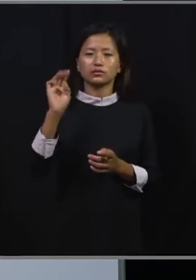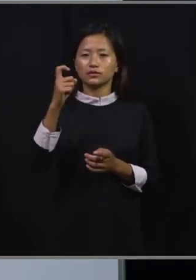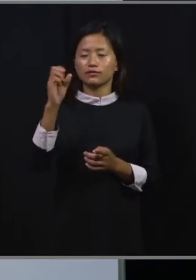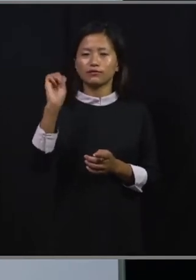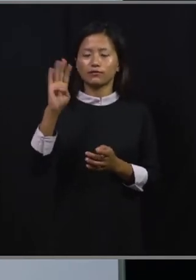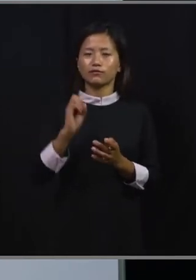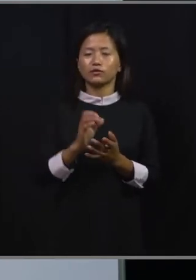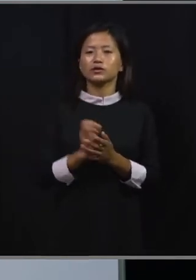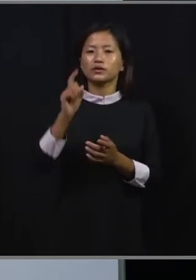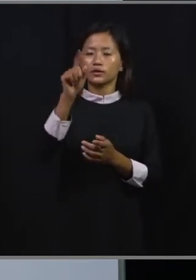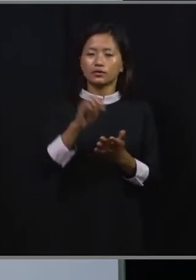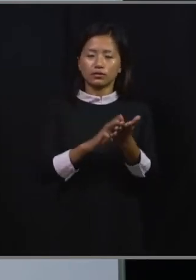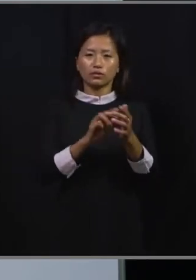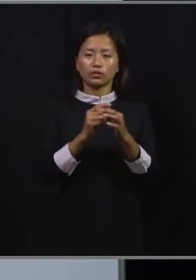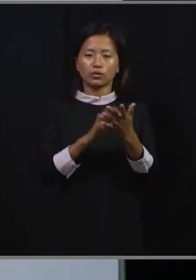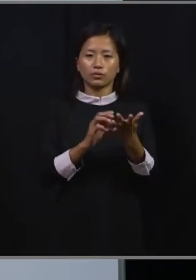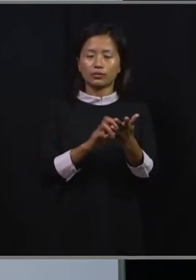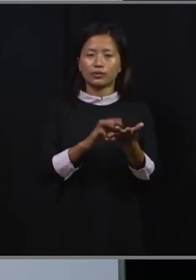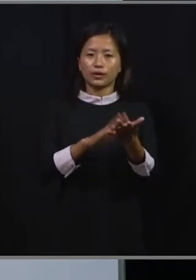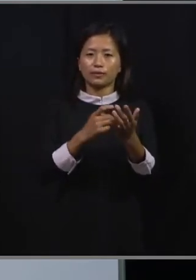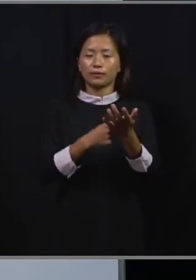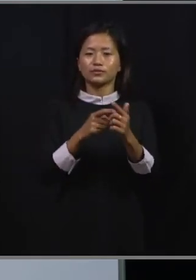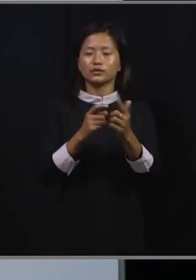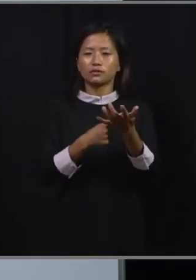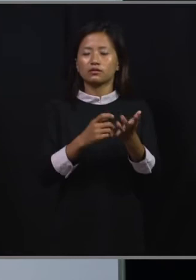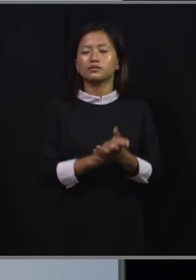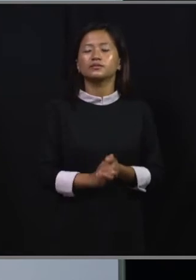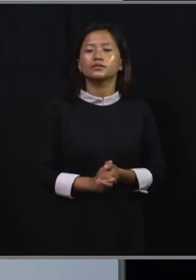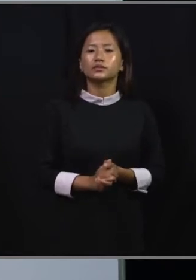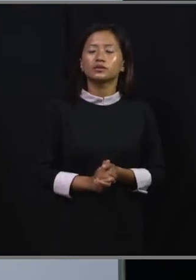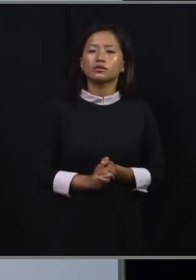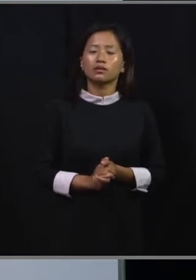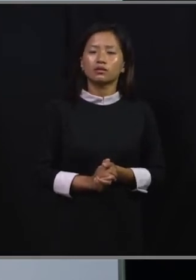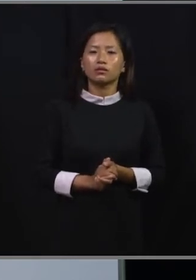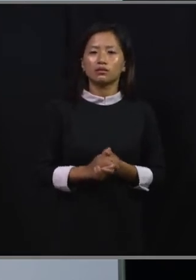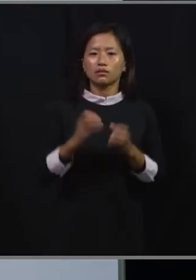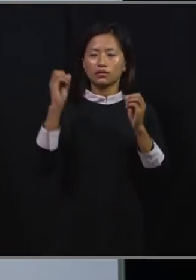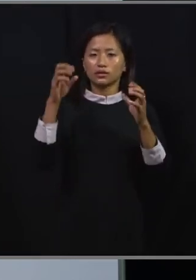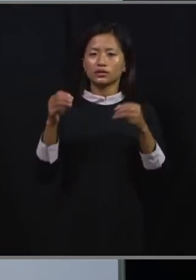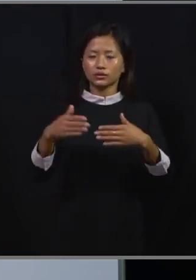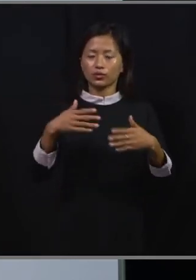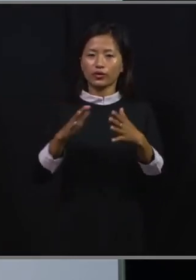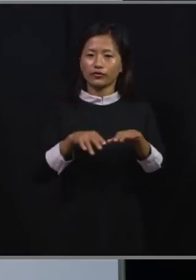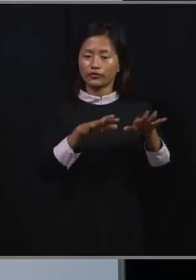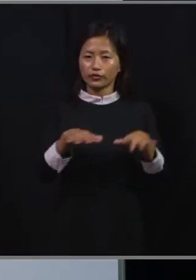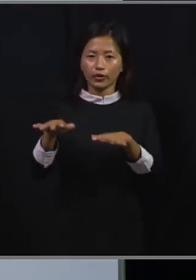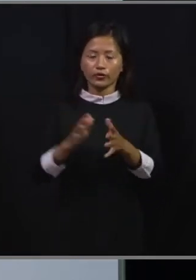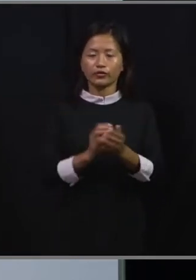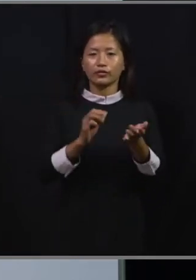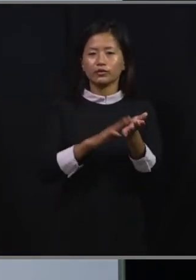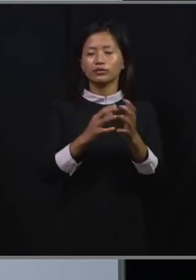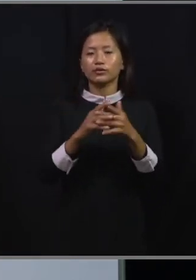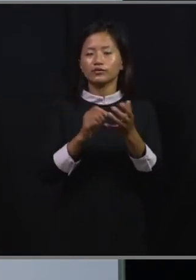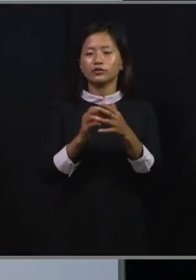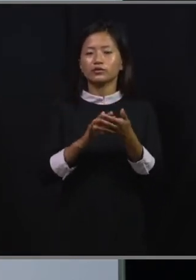right? Okay, so now look here. So we are assuming this is wave, light is wave nature. Okay, but there are so many theories given by the